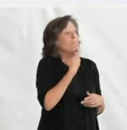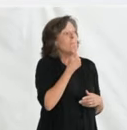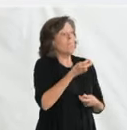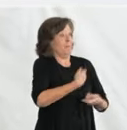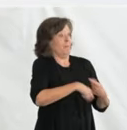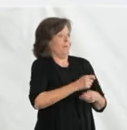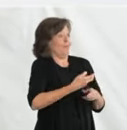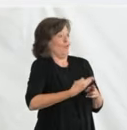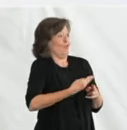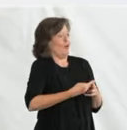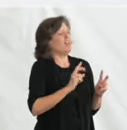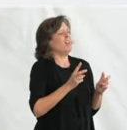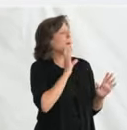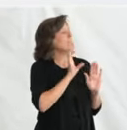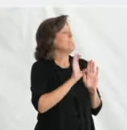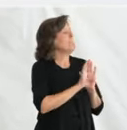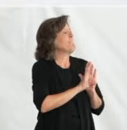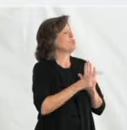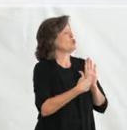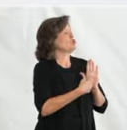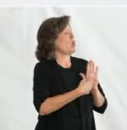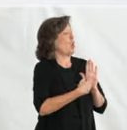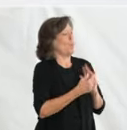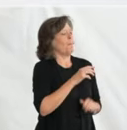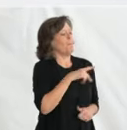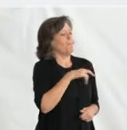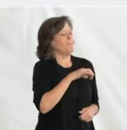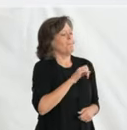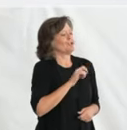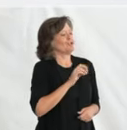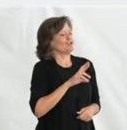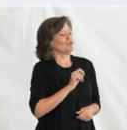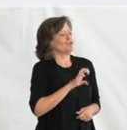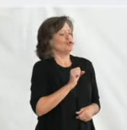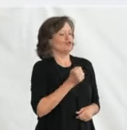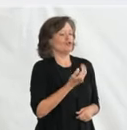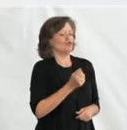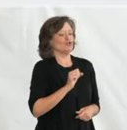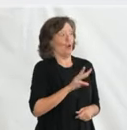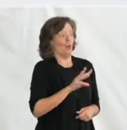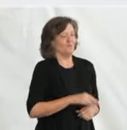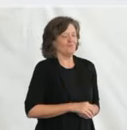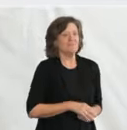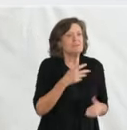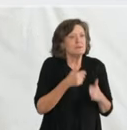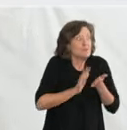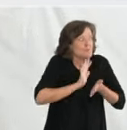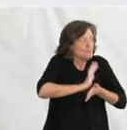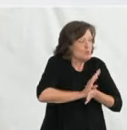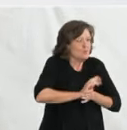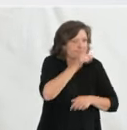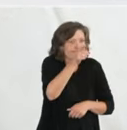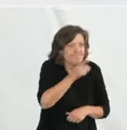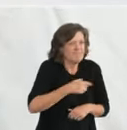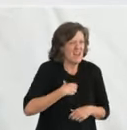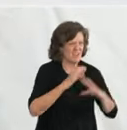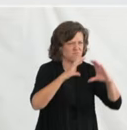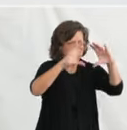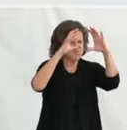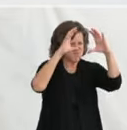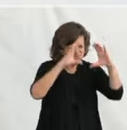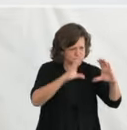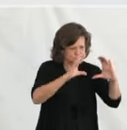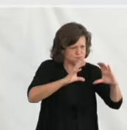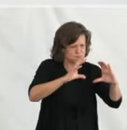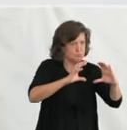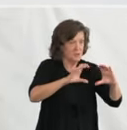But what happens in The Blob is a meteorite crashes into Phoenixville, Pennsylvania. It cracks in half. Inside there's a blob. It's about the size of a volleyball.